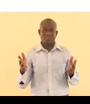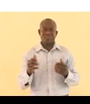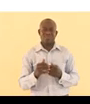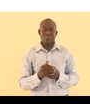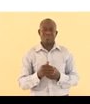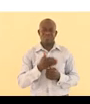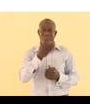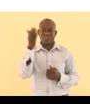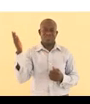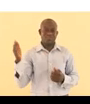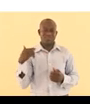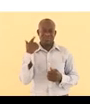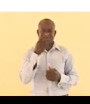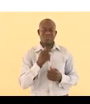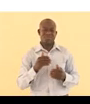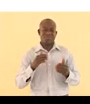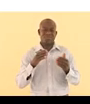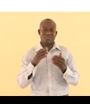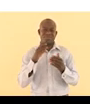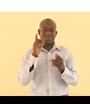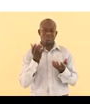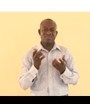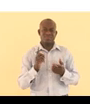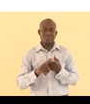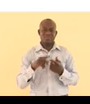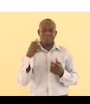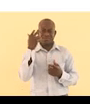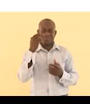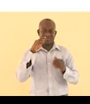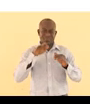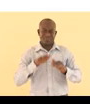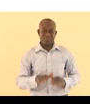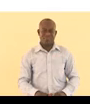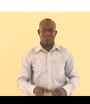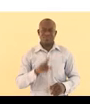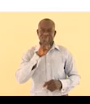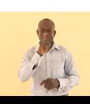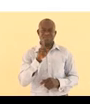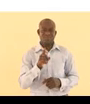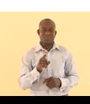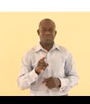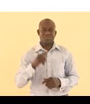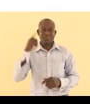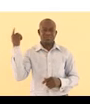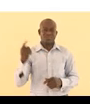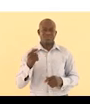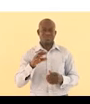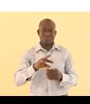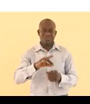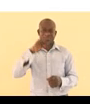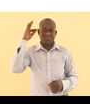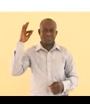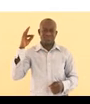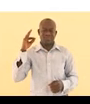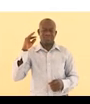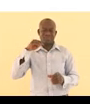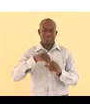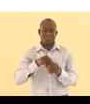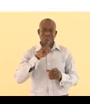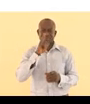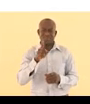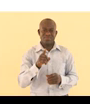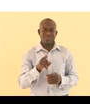combustible. Those who attempt to seal or suppress truth often discover in truth